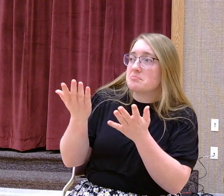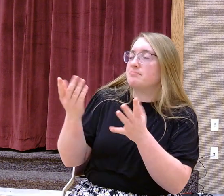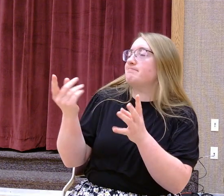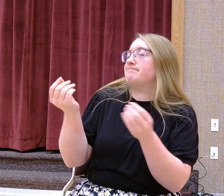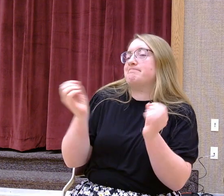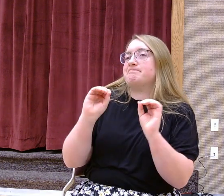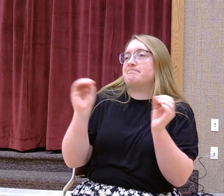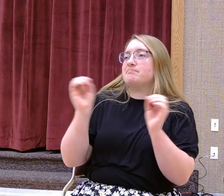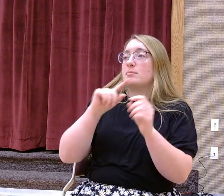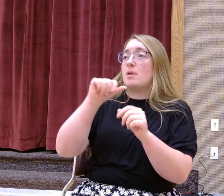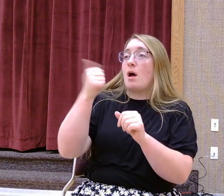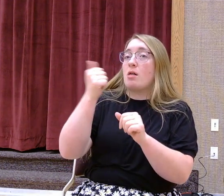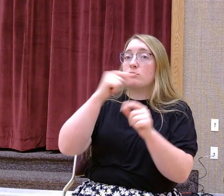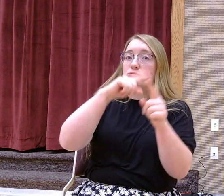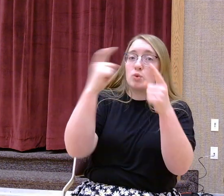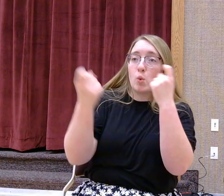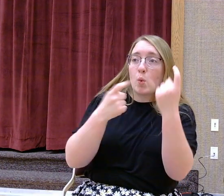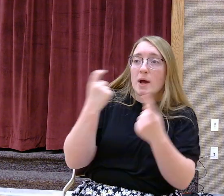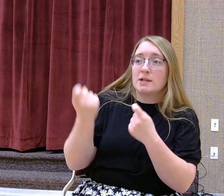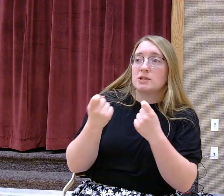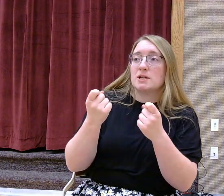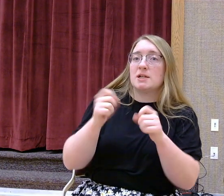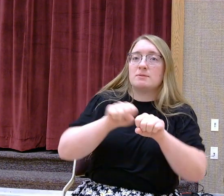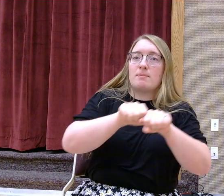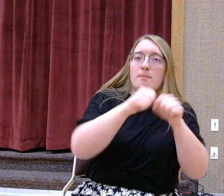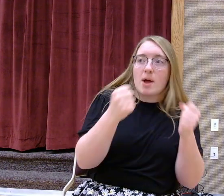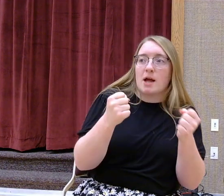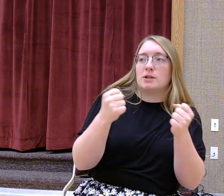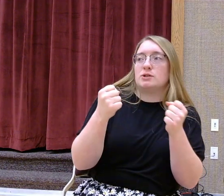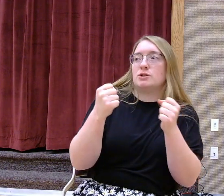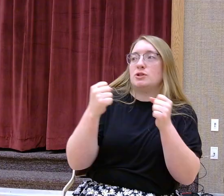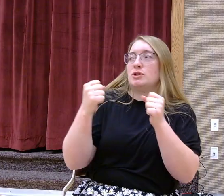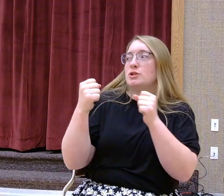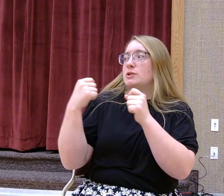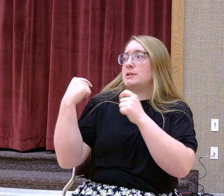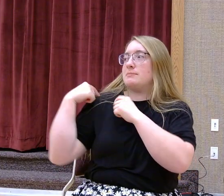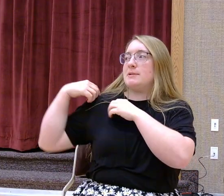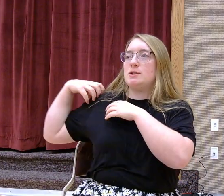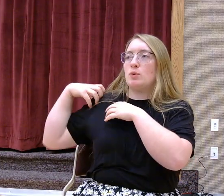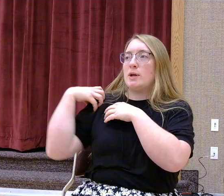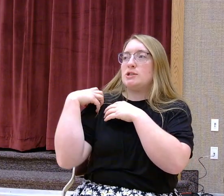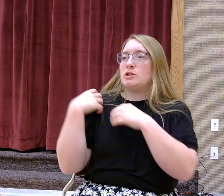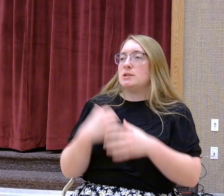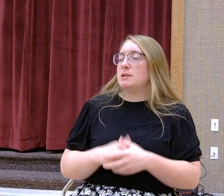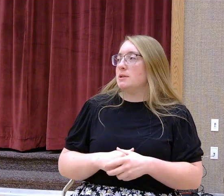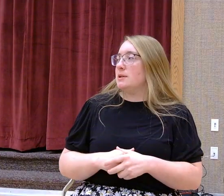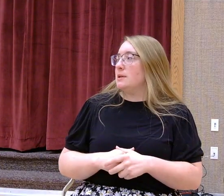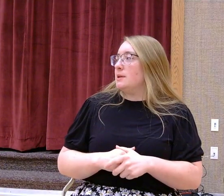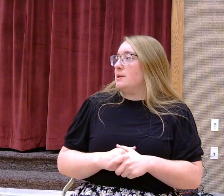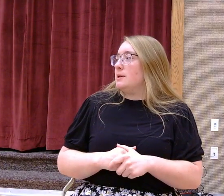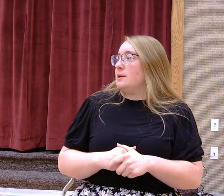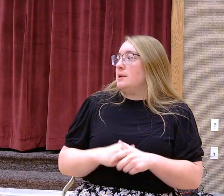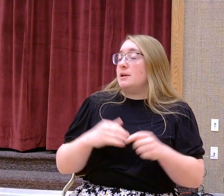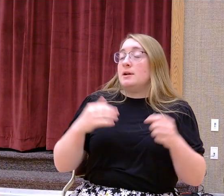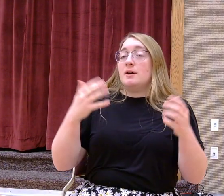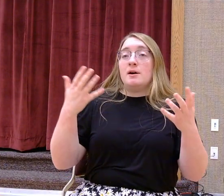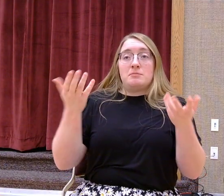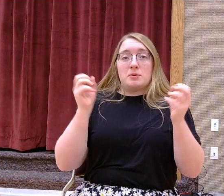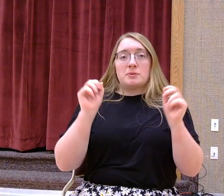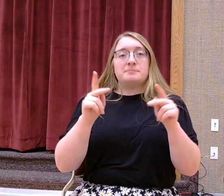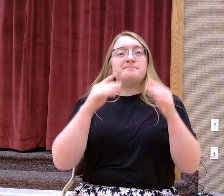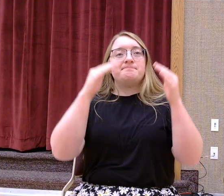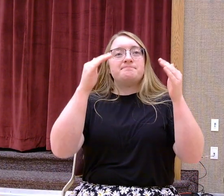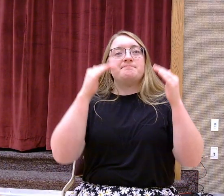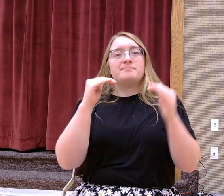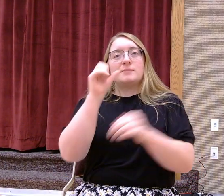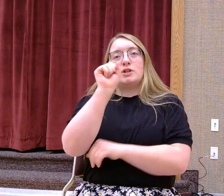questions about fractures, dislocations? Okay. Lovely. Okay.